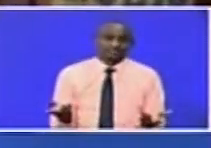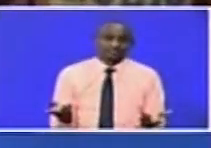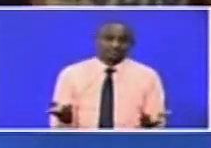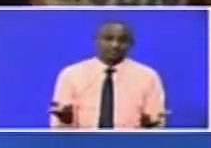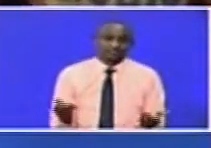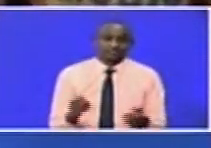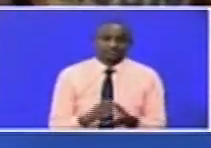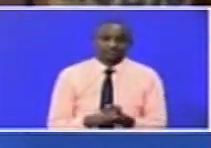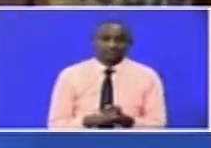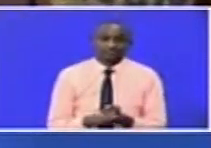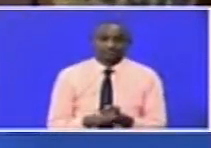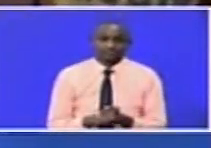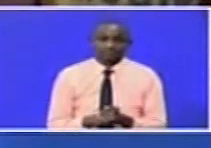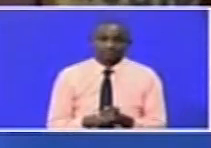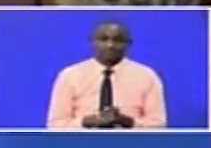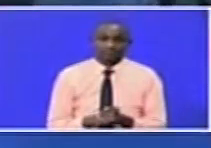living.